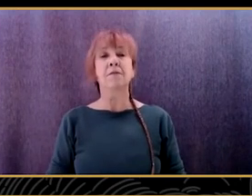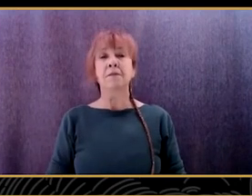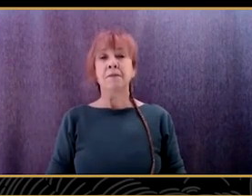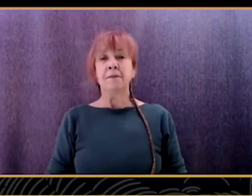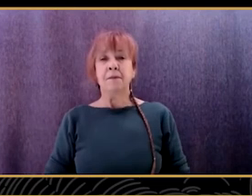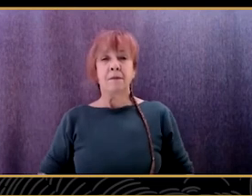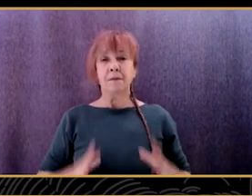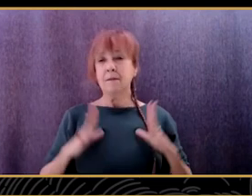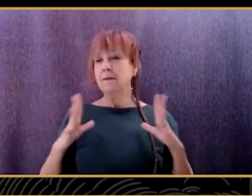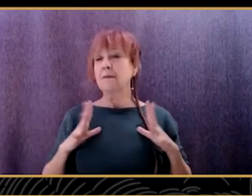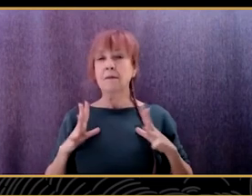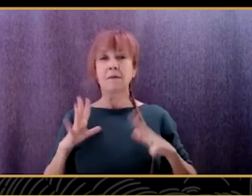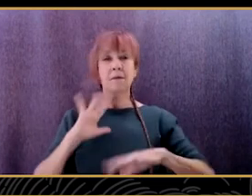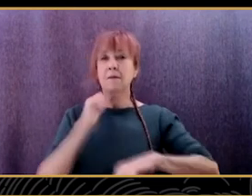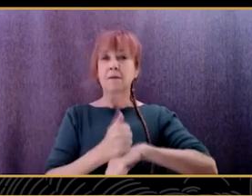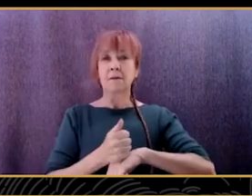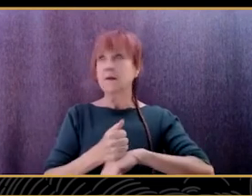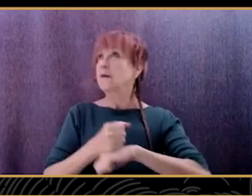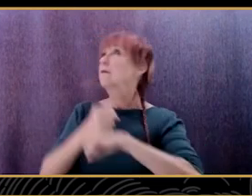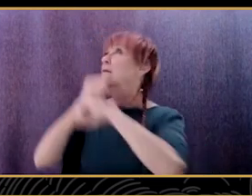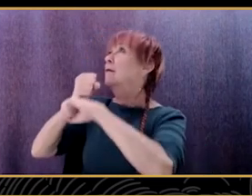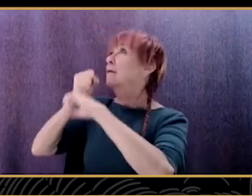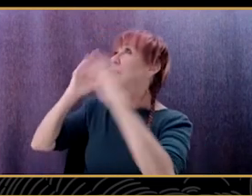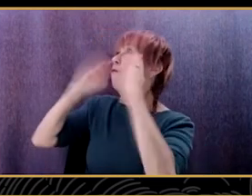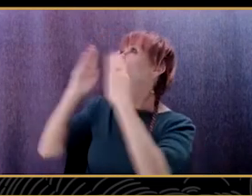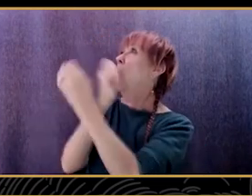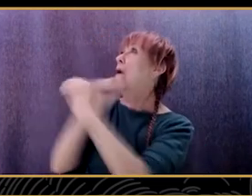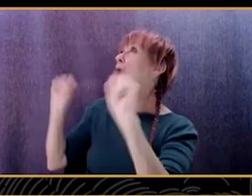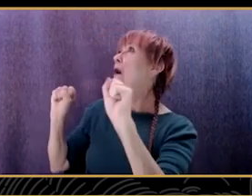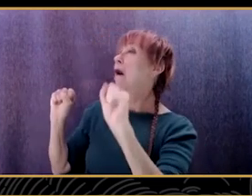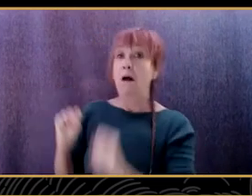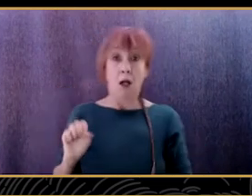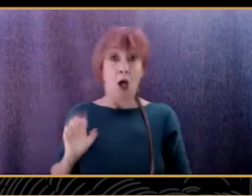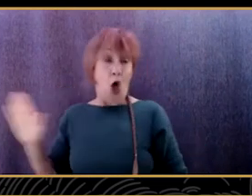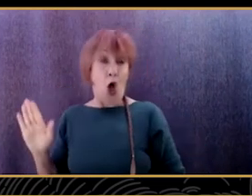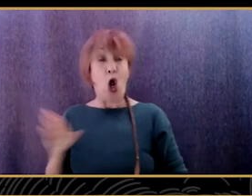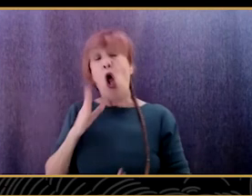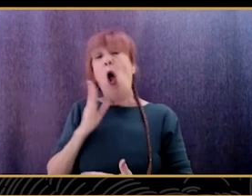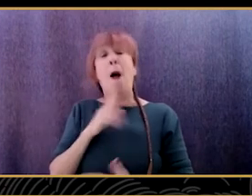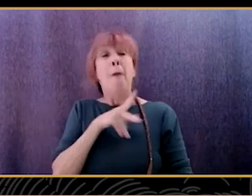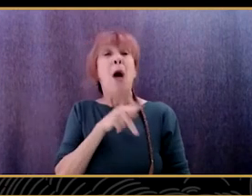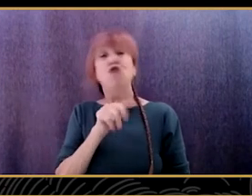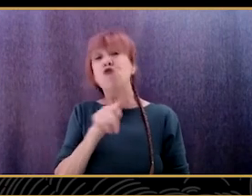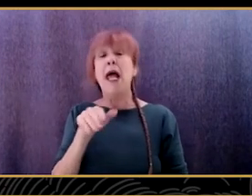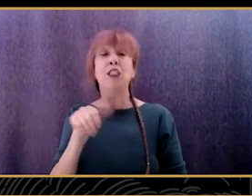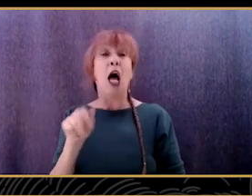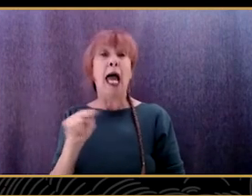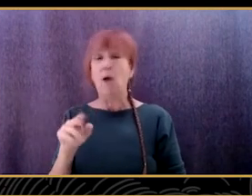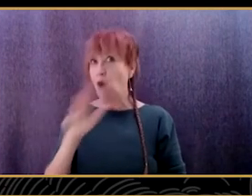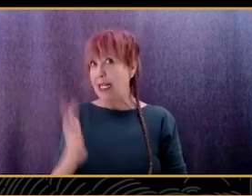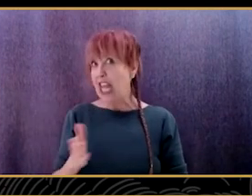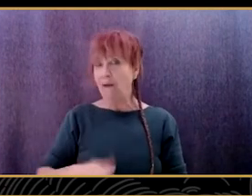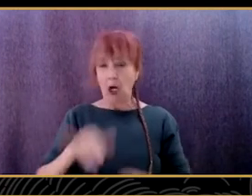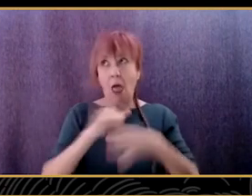unshakably fixed on salvation. Her Patricia Ann would never idly throat the Lord's name or wear one